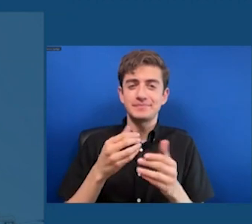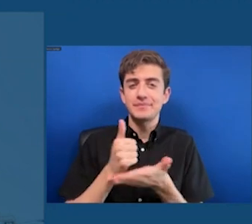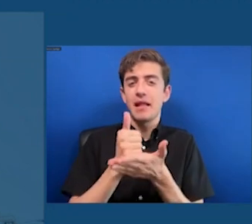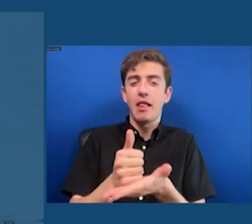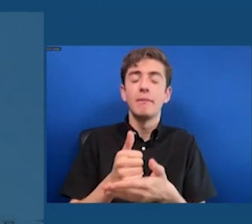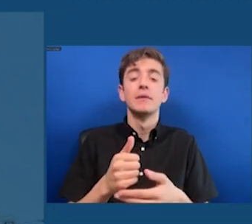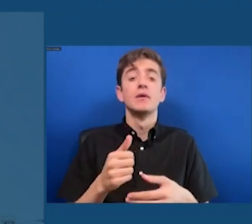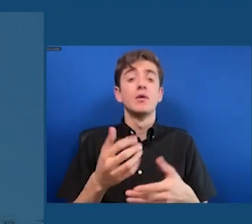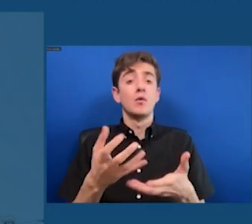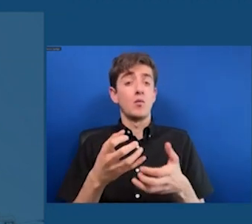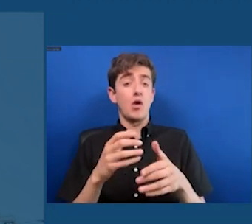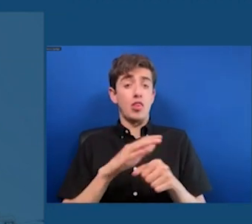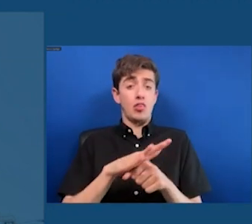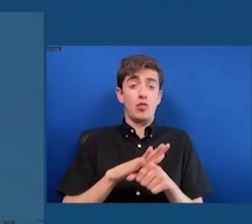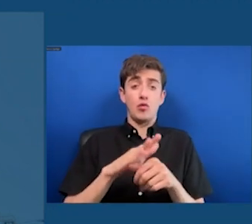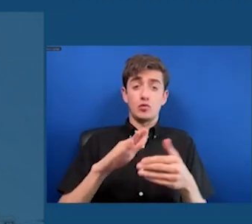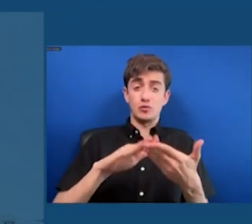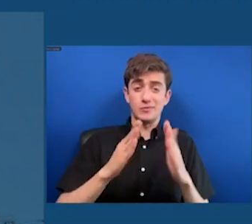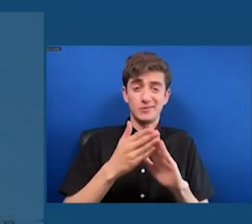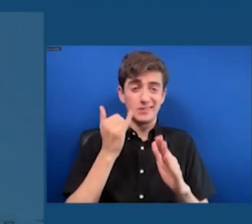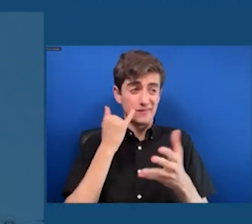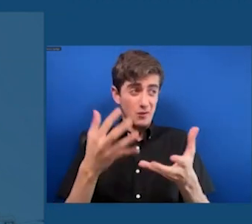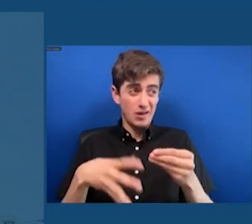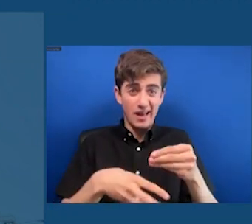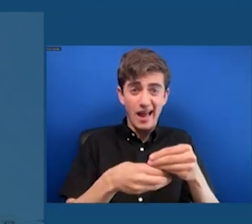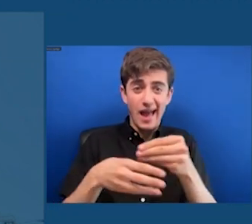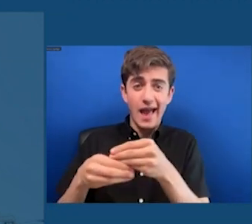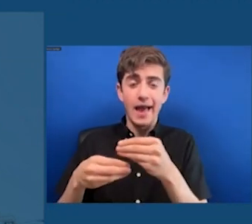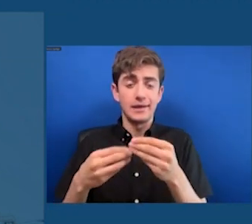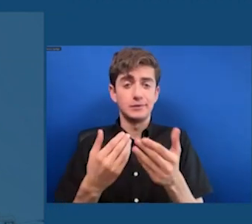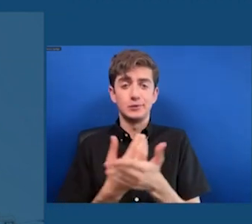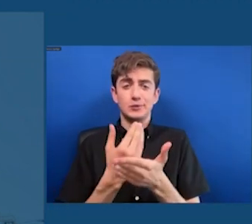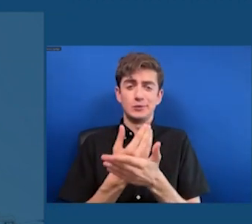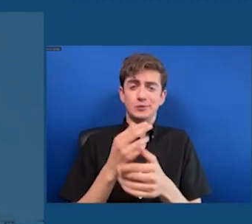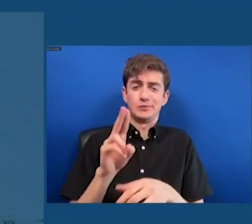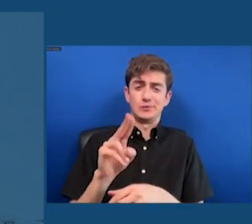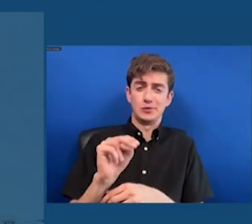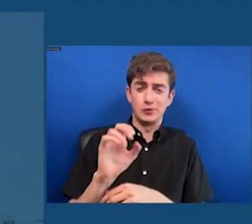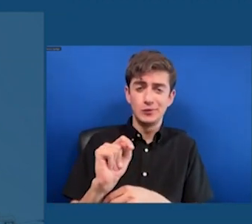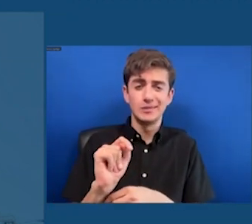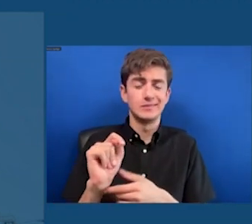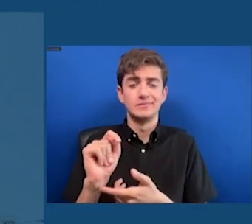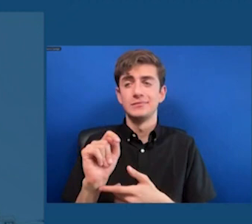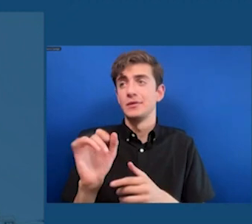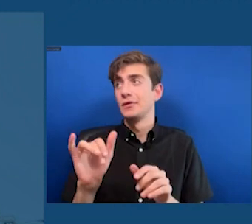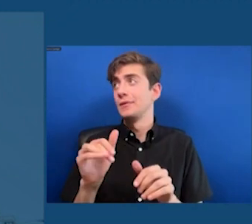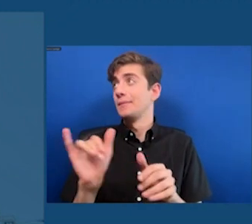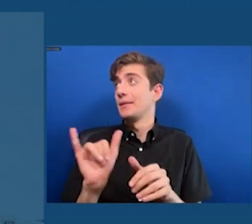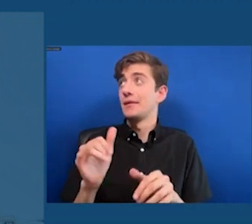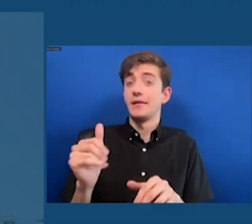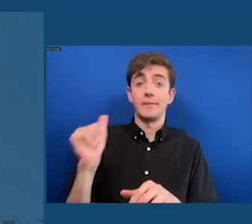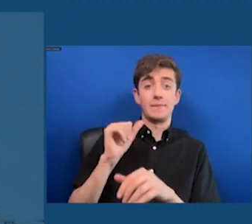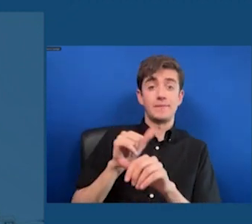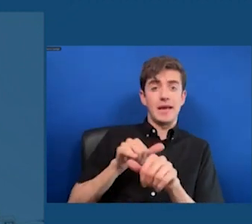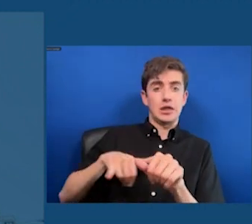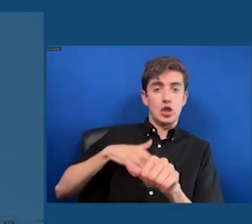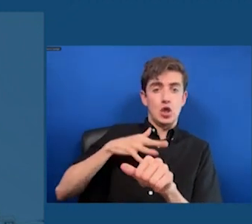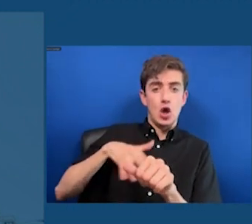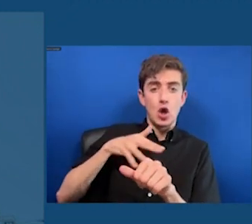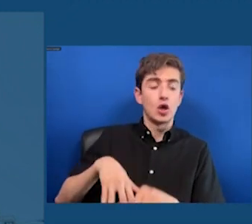incentivizing local communities that want to add accessory dwelling units like backyard cottages, in-law suites, and